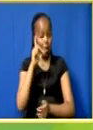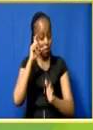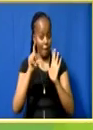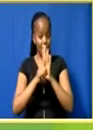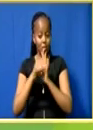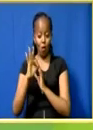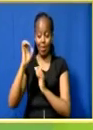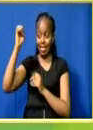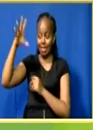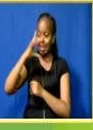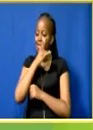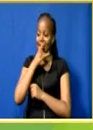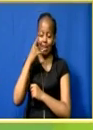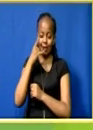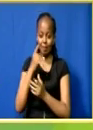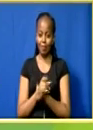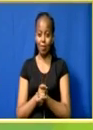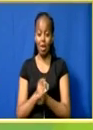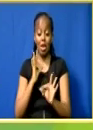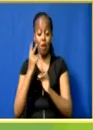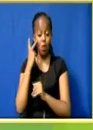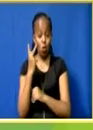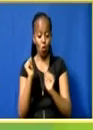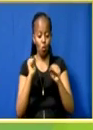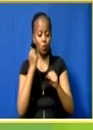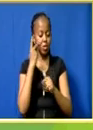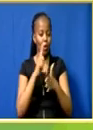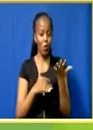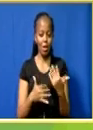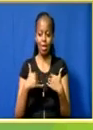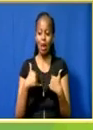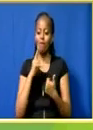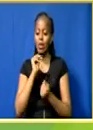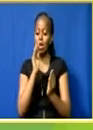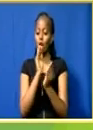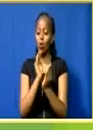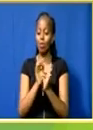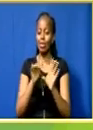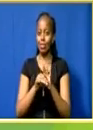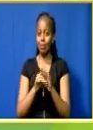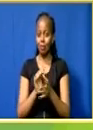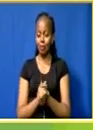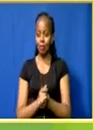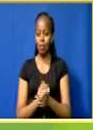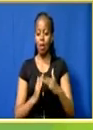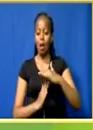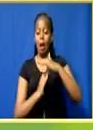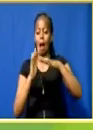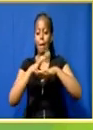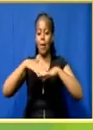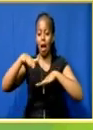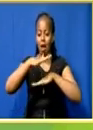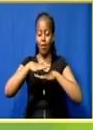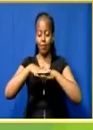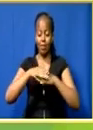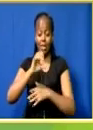of sun-drying kales. Mm-hmm. When you look at them, you can see they have been put on top of a